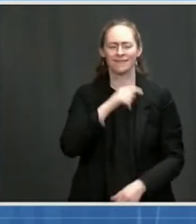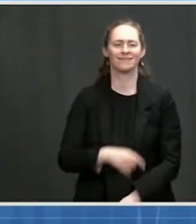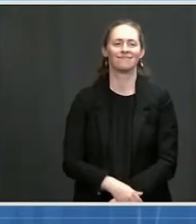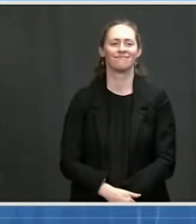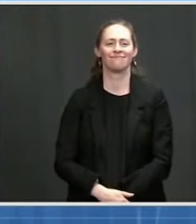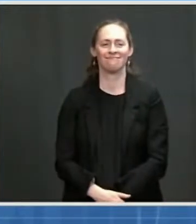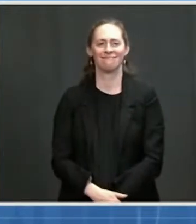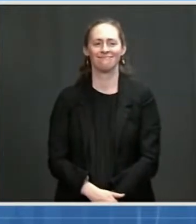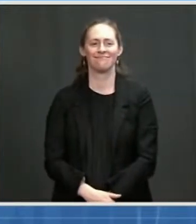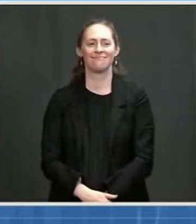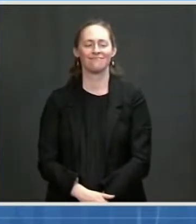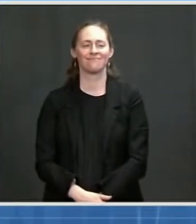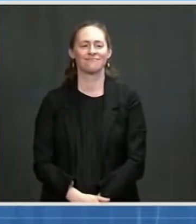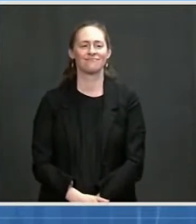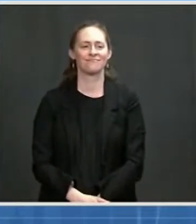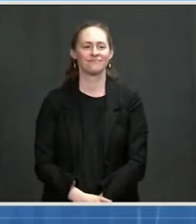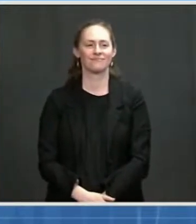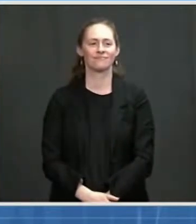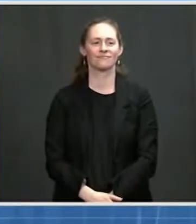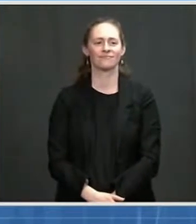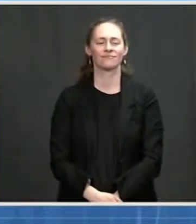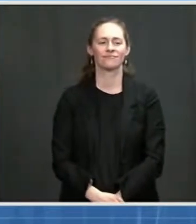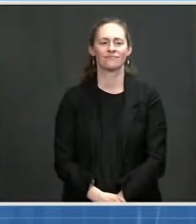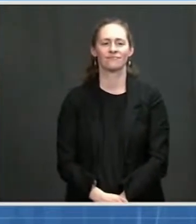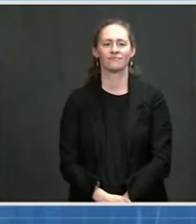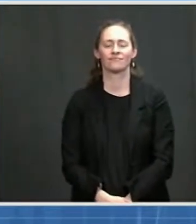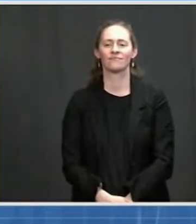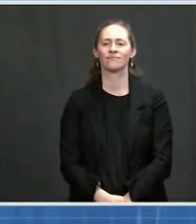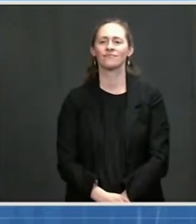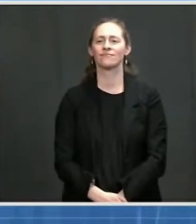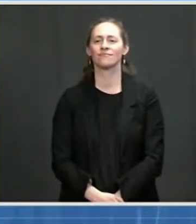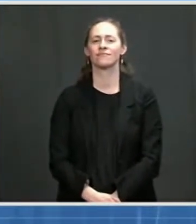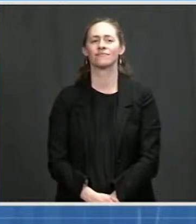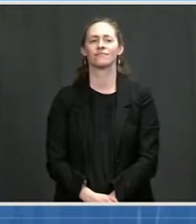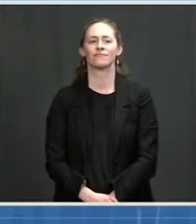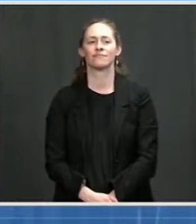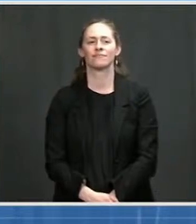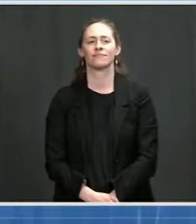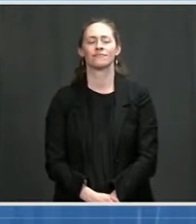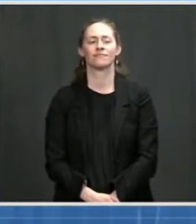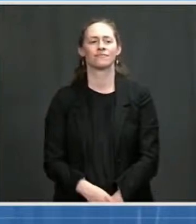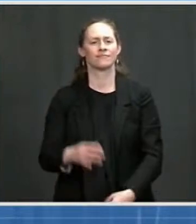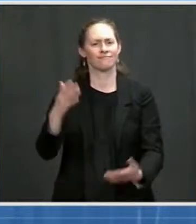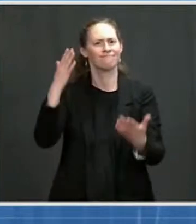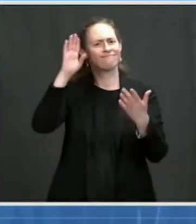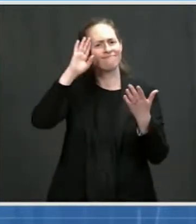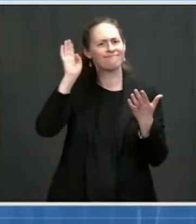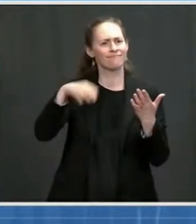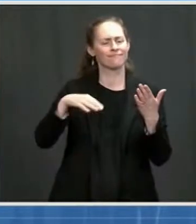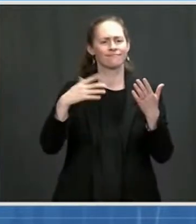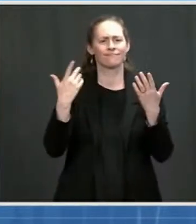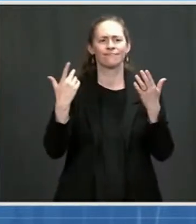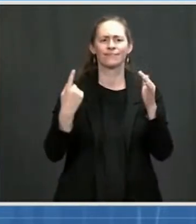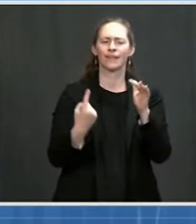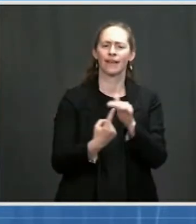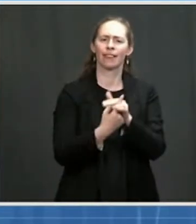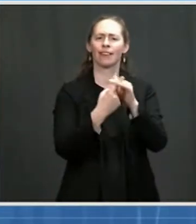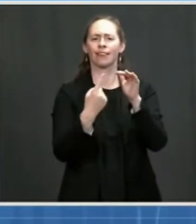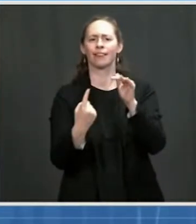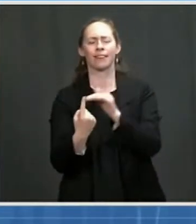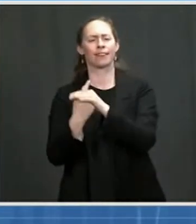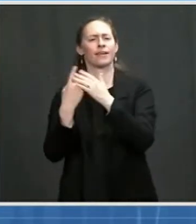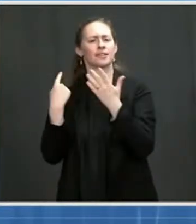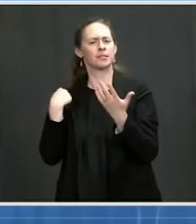and it's an issue that's been coming back up again, and I'm just curious to ask you, what is